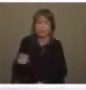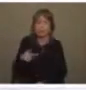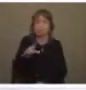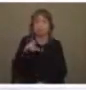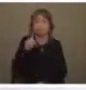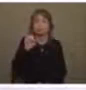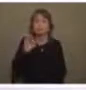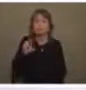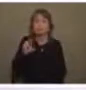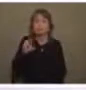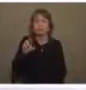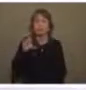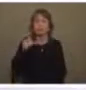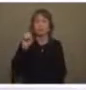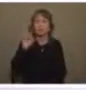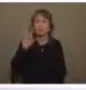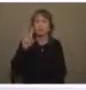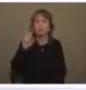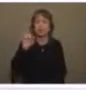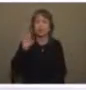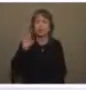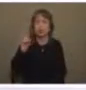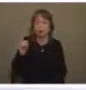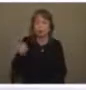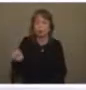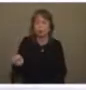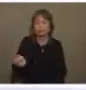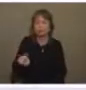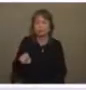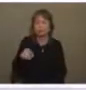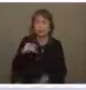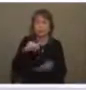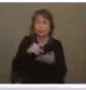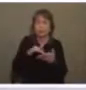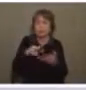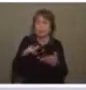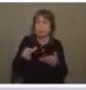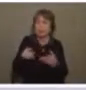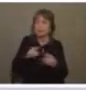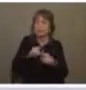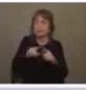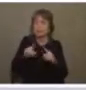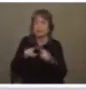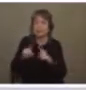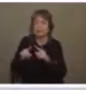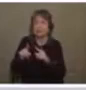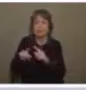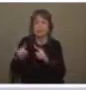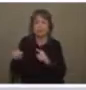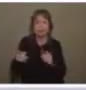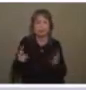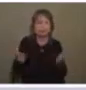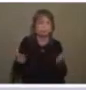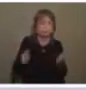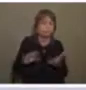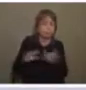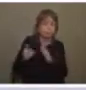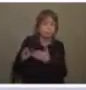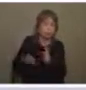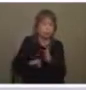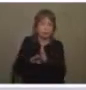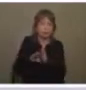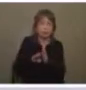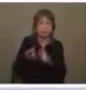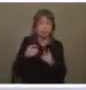Cordero was a program officer in the Economic Development and the Quality Employment Units of the Asset Building and Community Development Program at the Ford